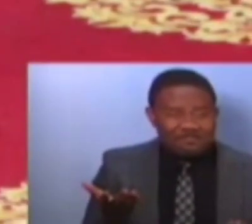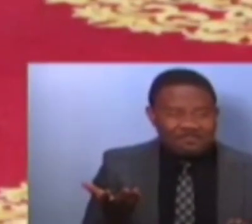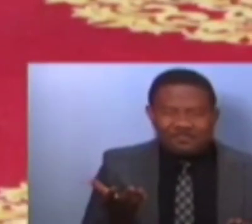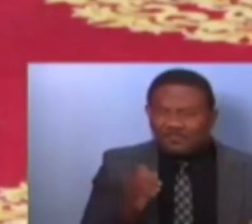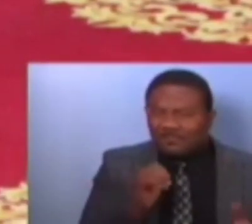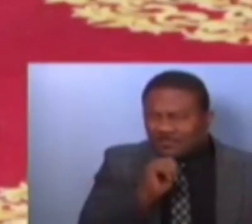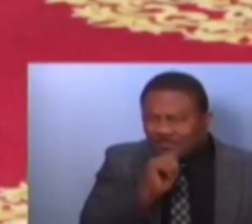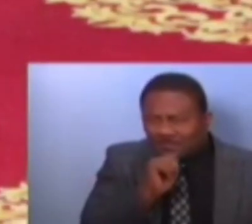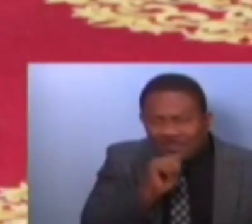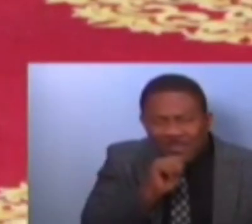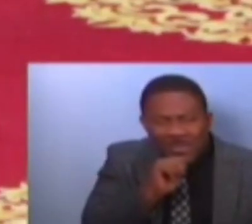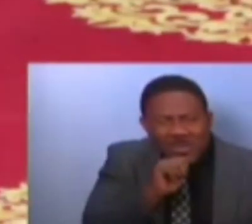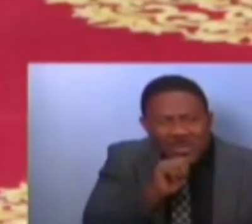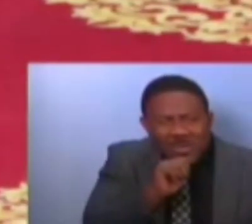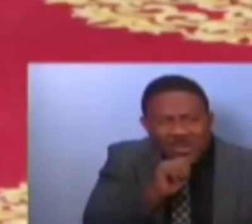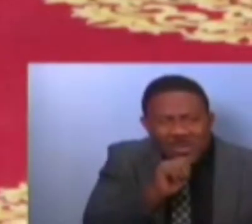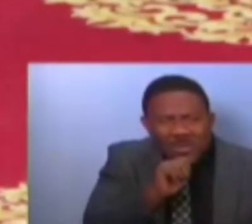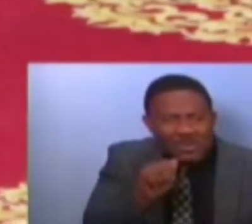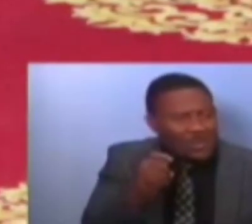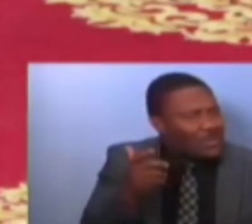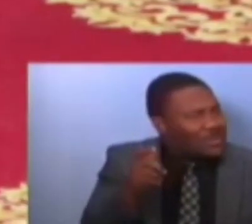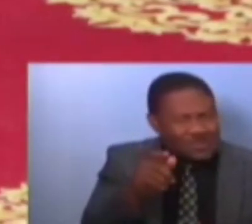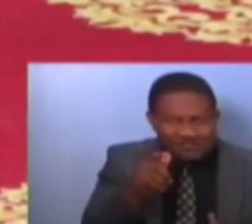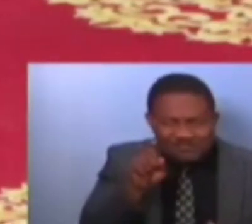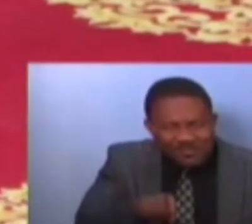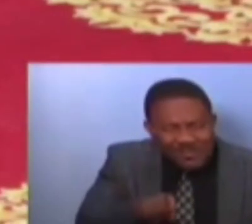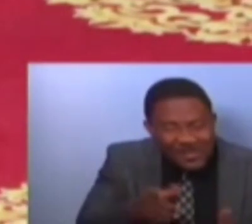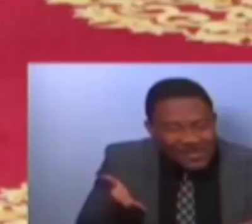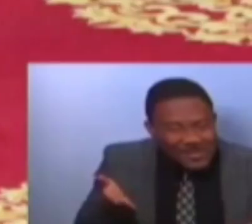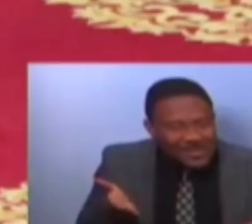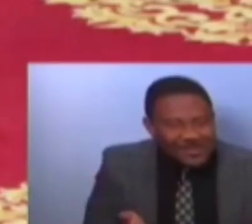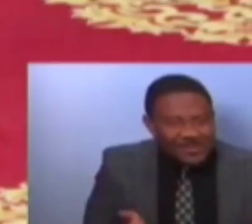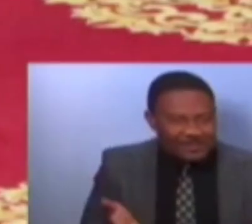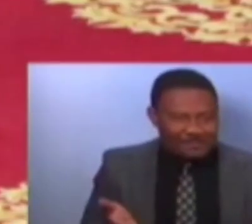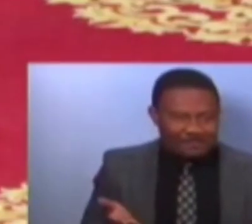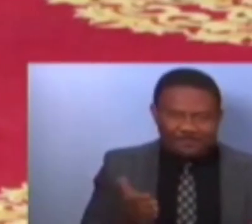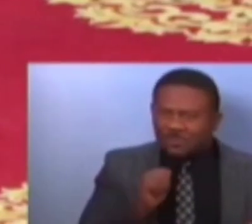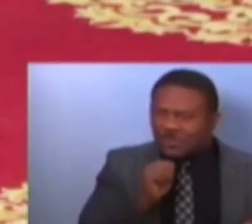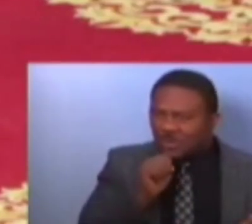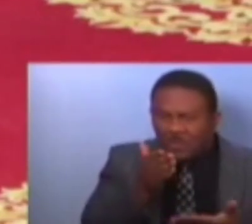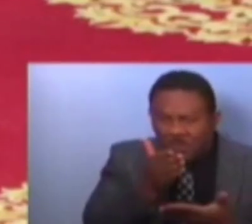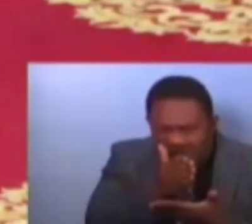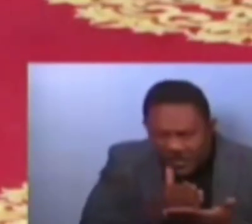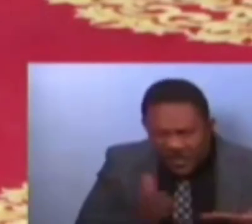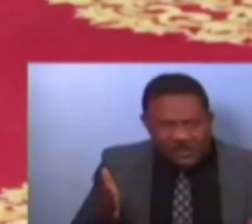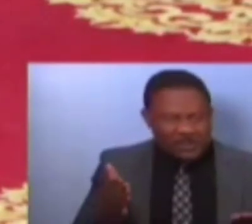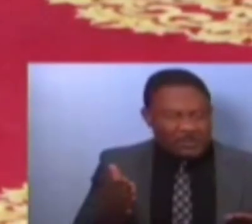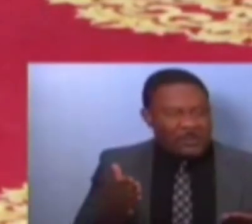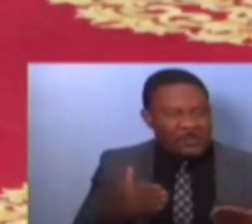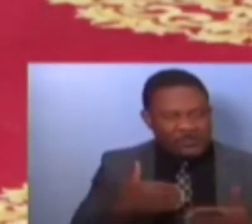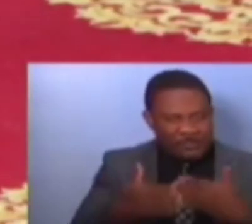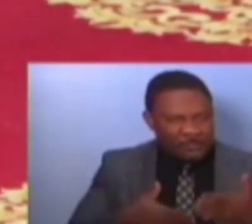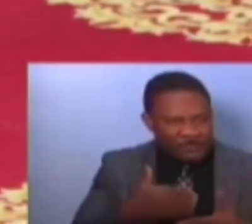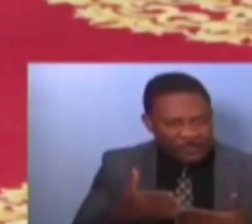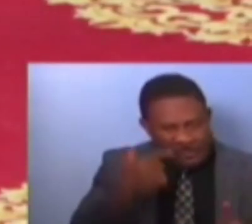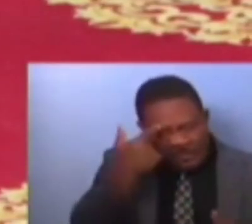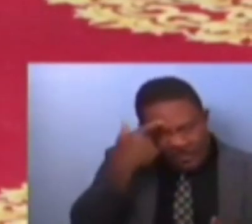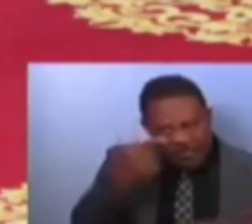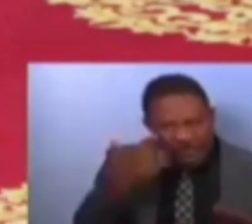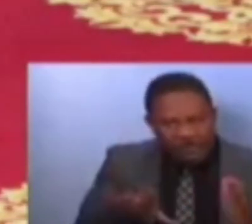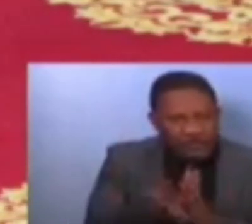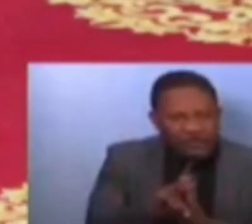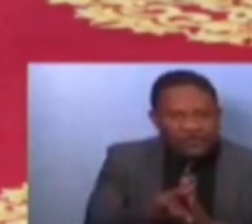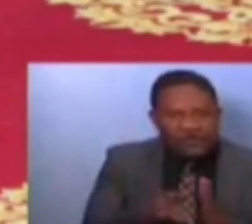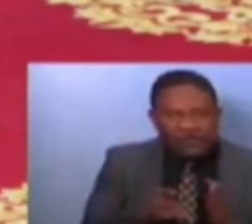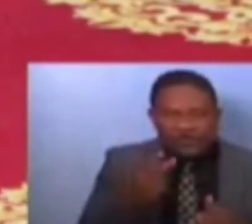is not an information which is before this House. It is not part of the process for consideration for nomination of